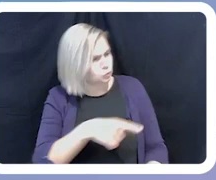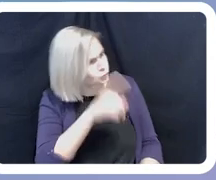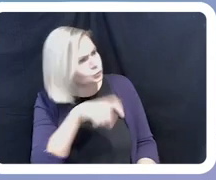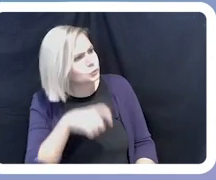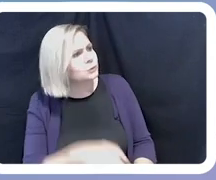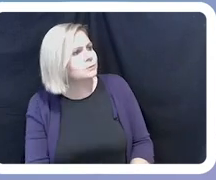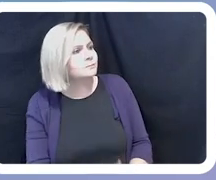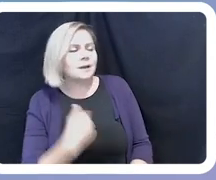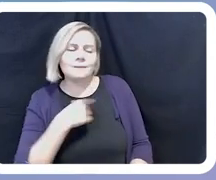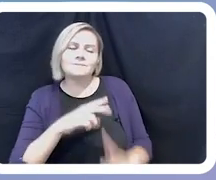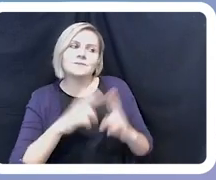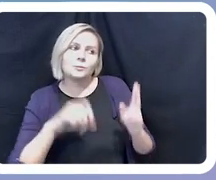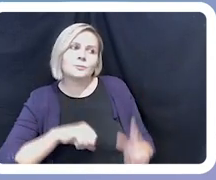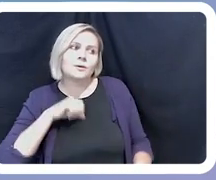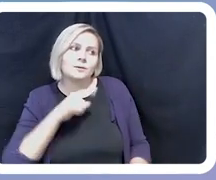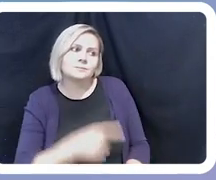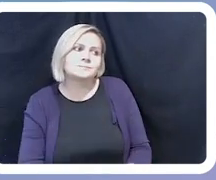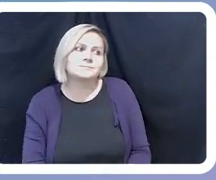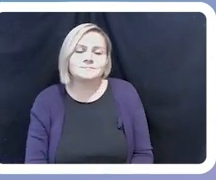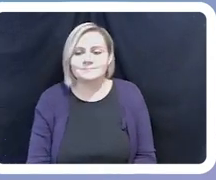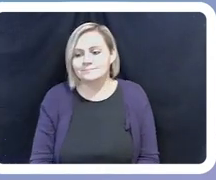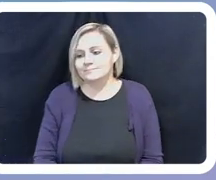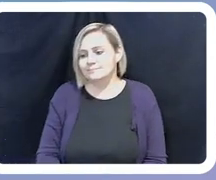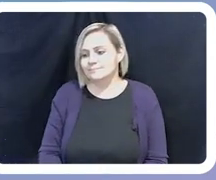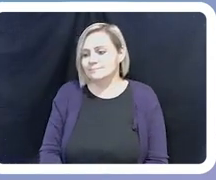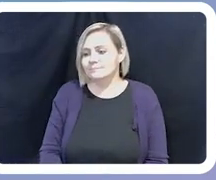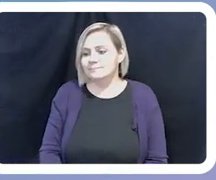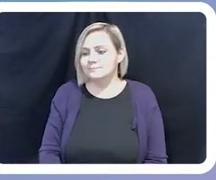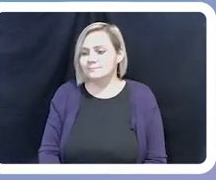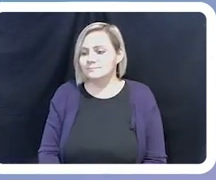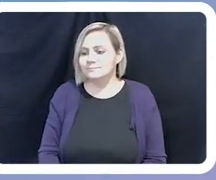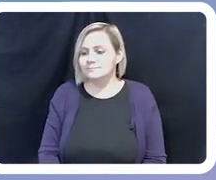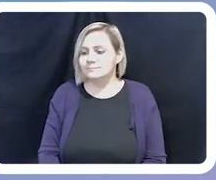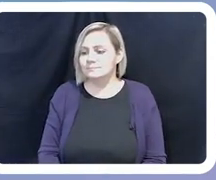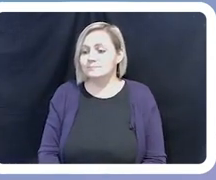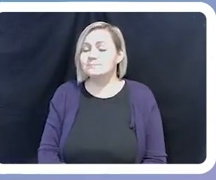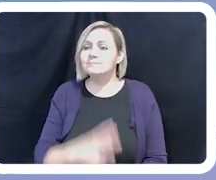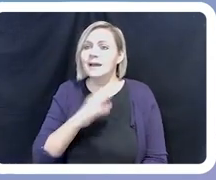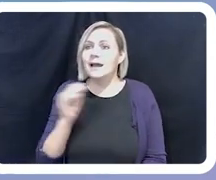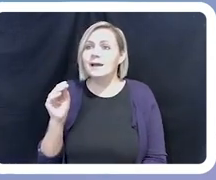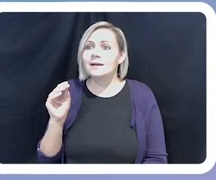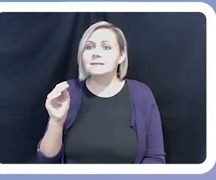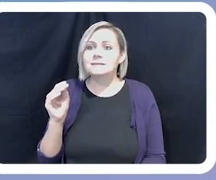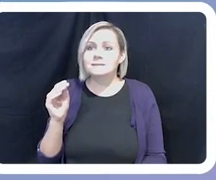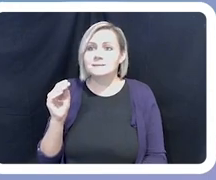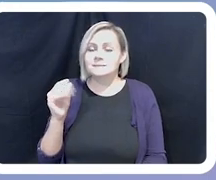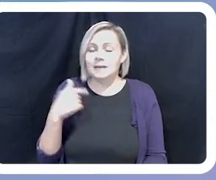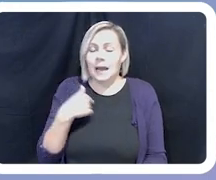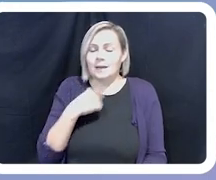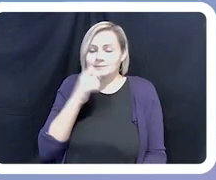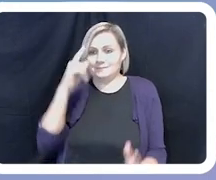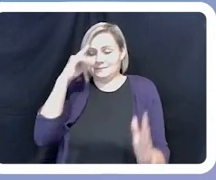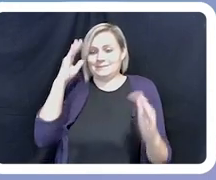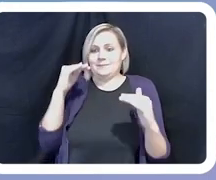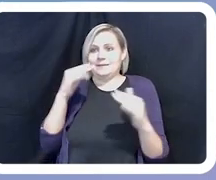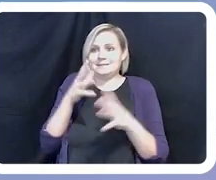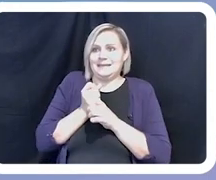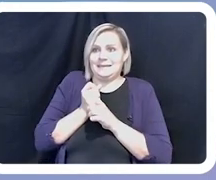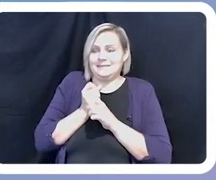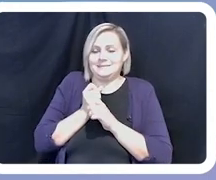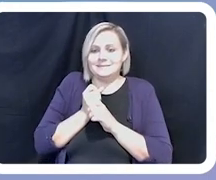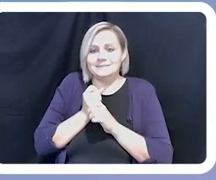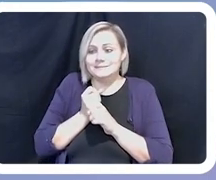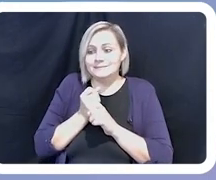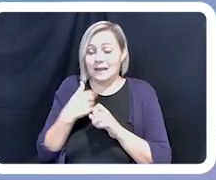know? Mm-hmm. It's like I you feel. Should be. I'm very proud of you. Yes. And so that's why I love. I didn't